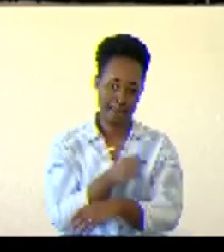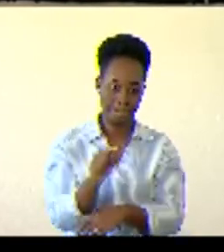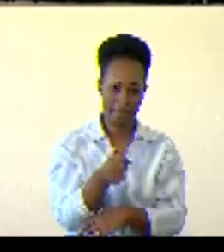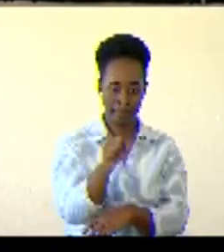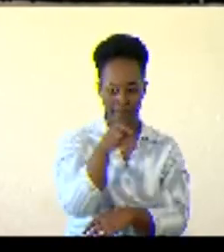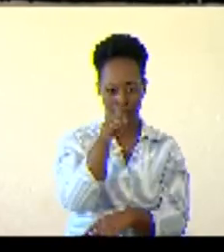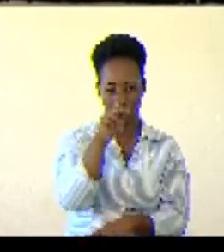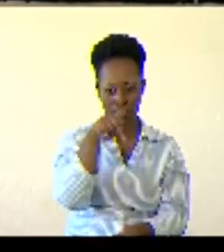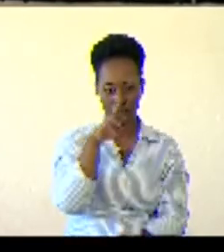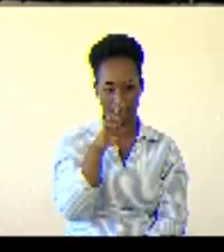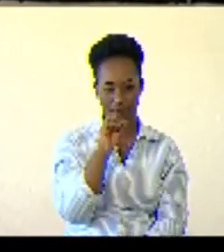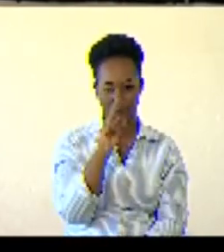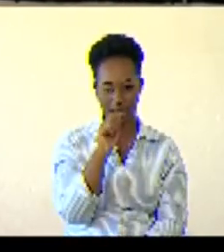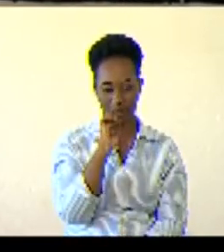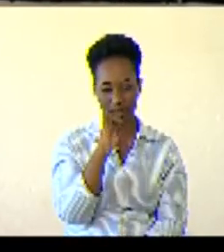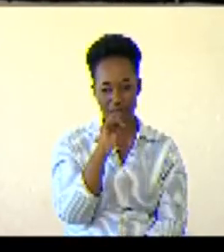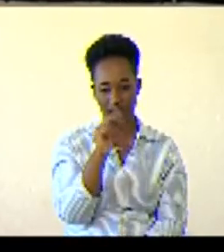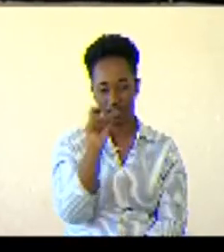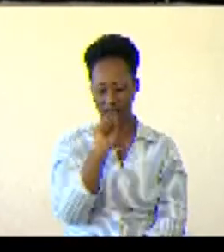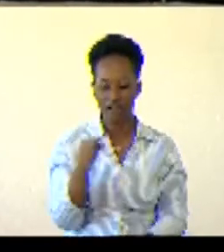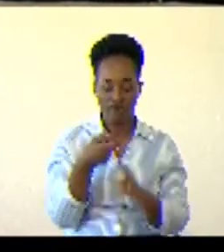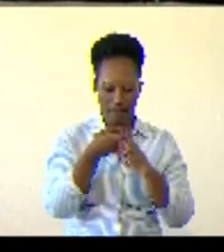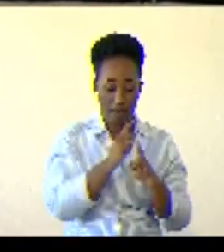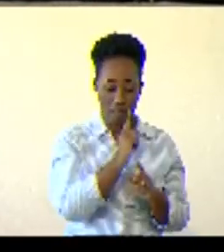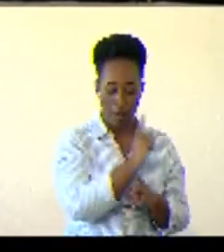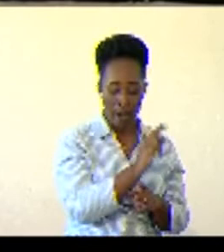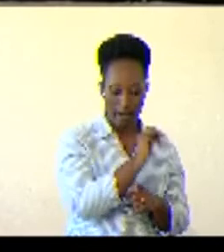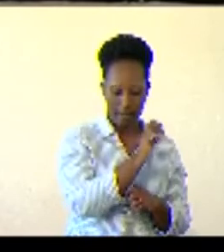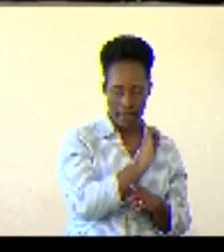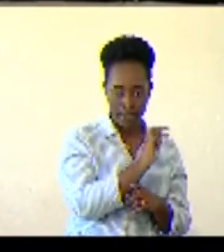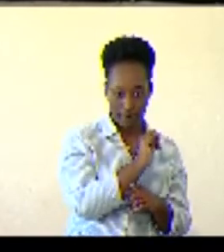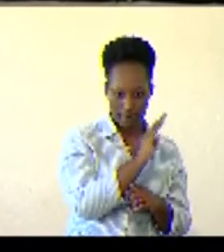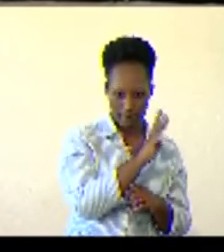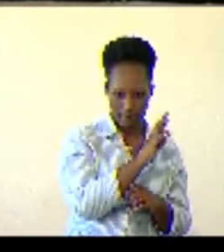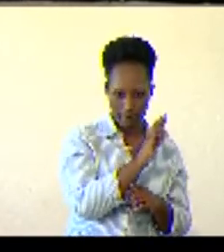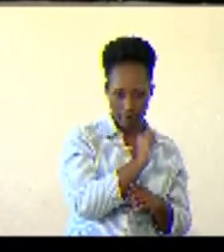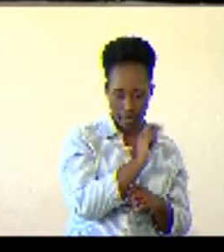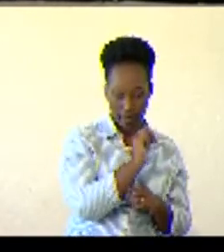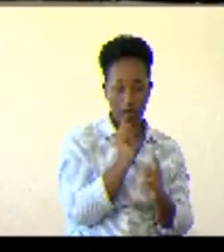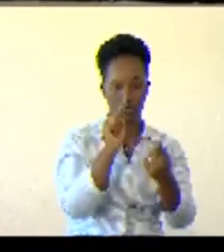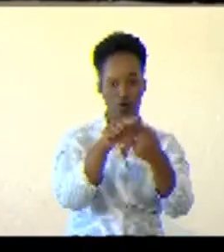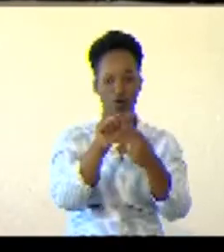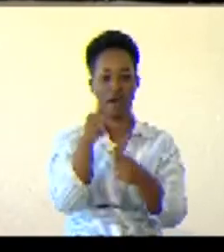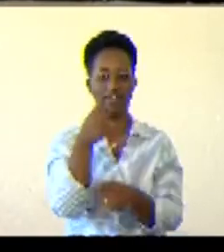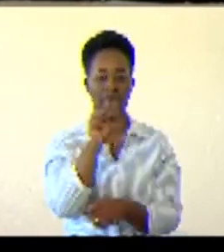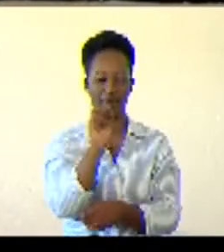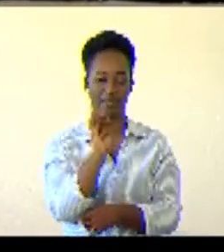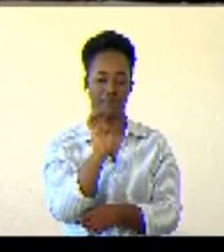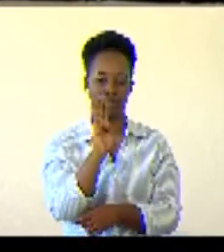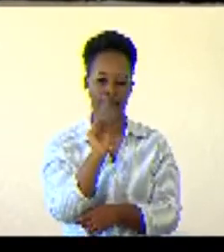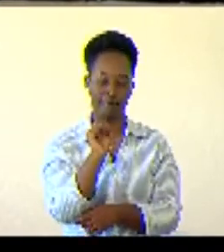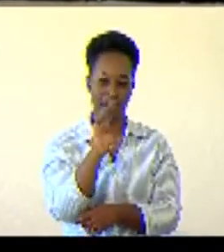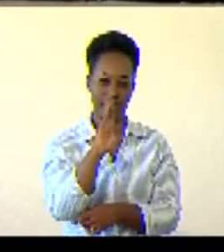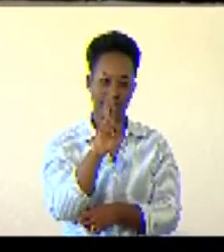proteins, to move from one membrane to another membrane, because those molecules, they are very important. Why are they